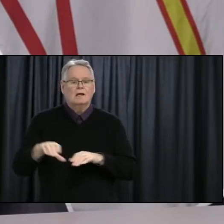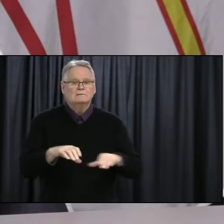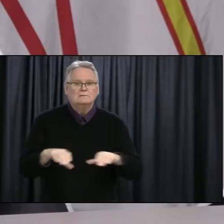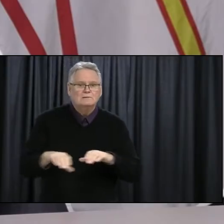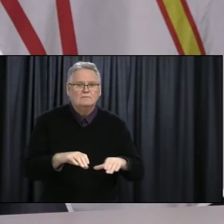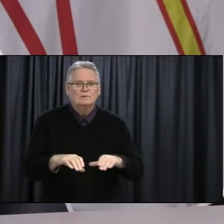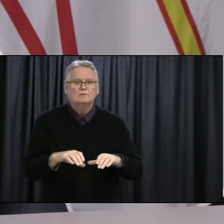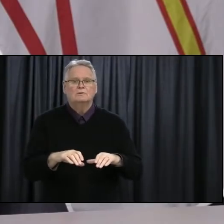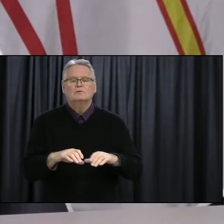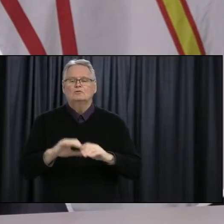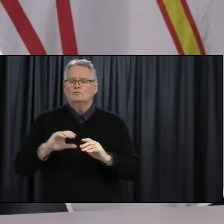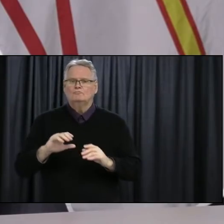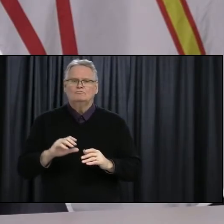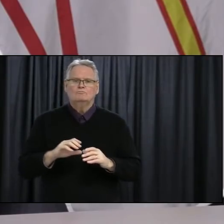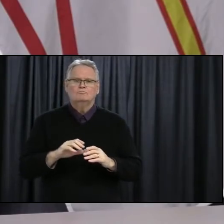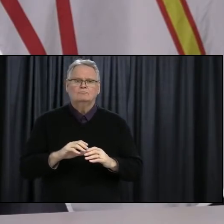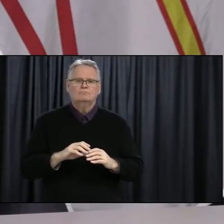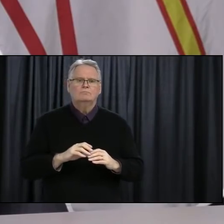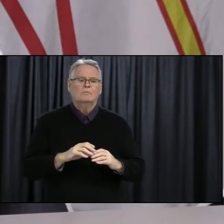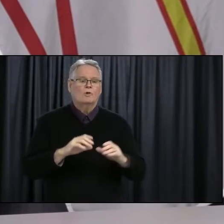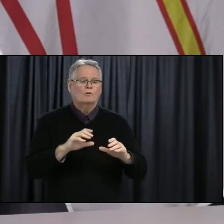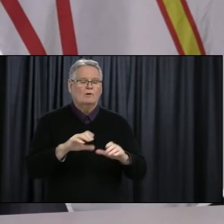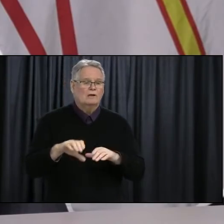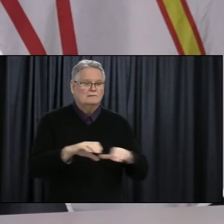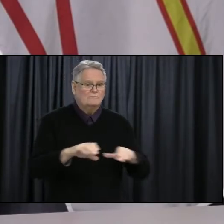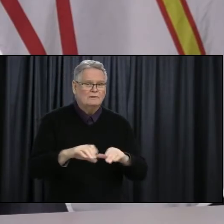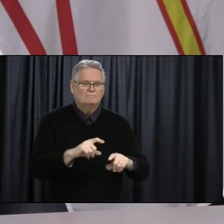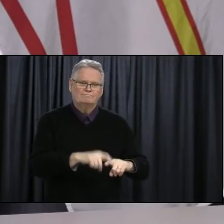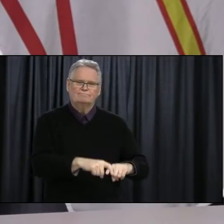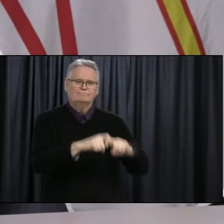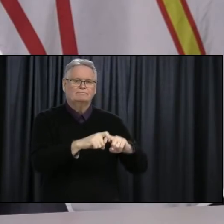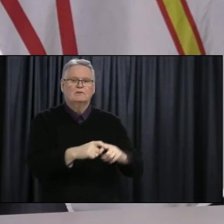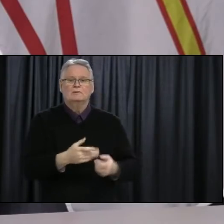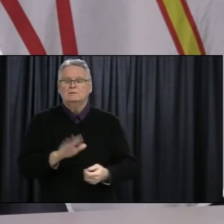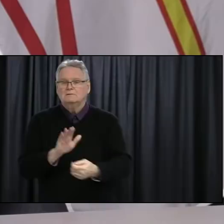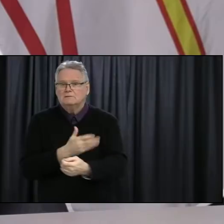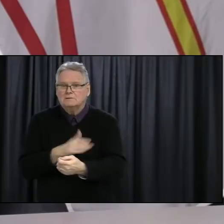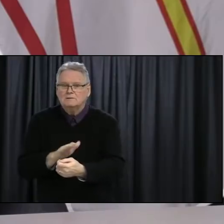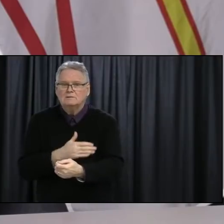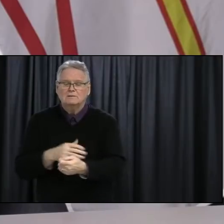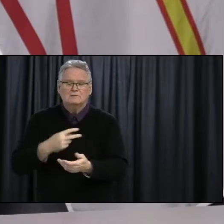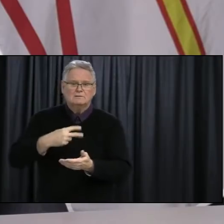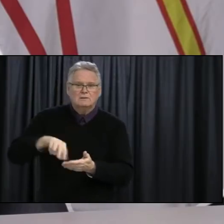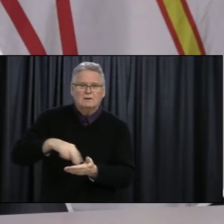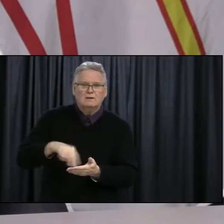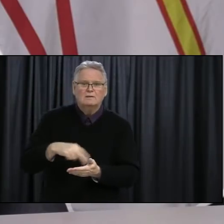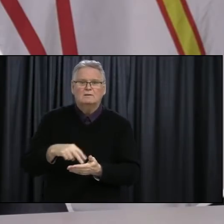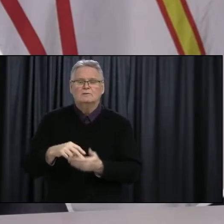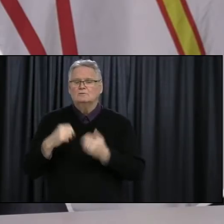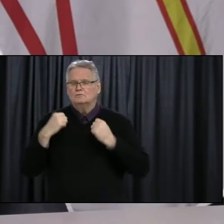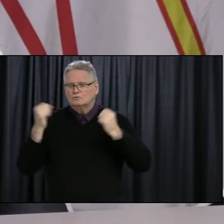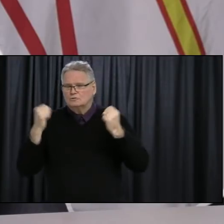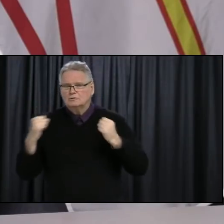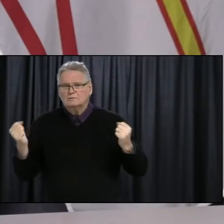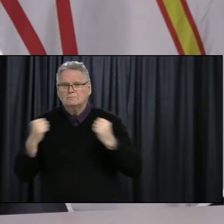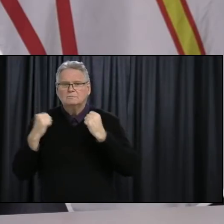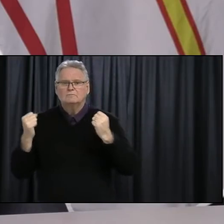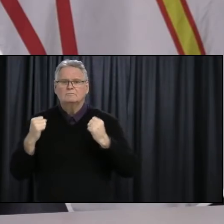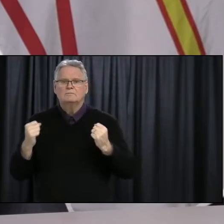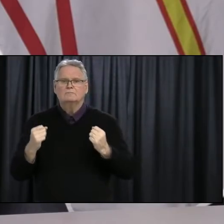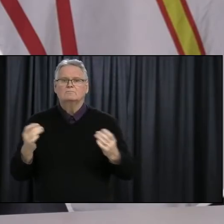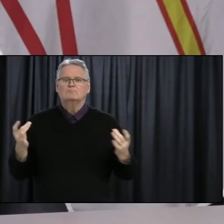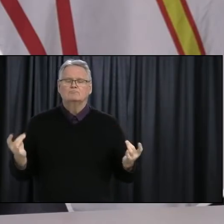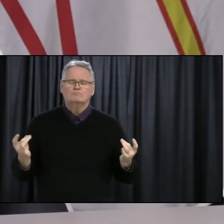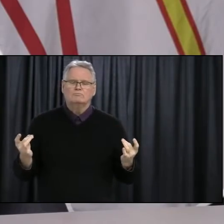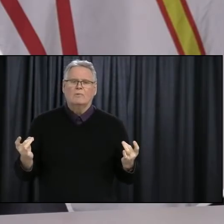suspended, including bands, choirs, dance, and music classes. Gyms and fitness facilities, yoga studios, tennis